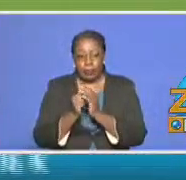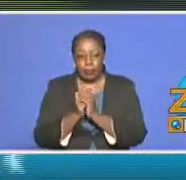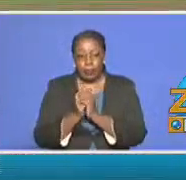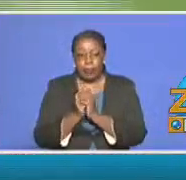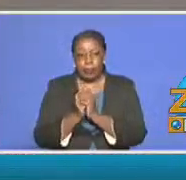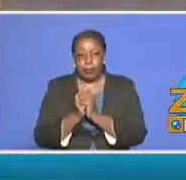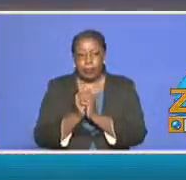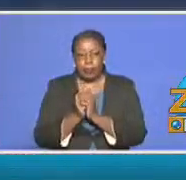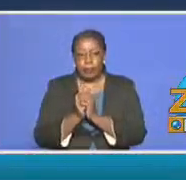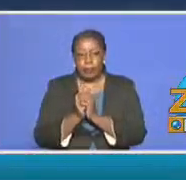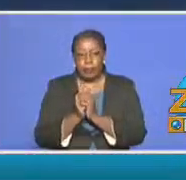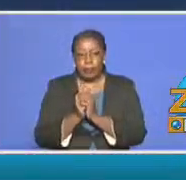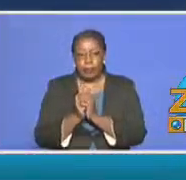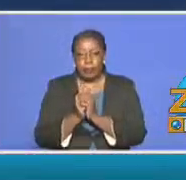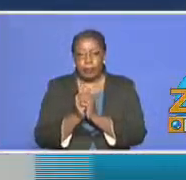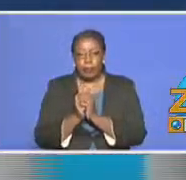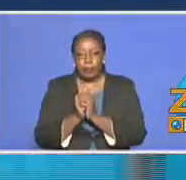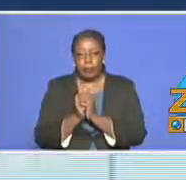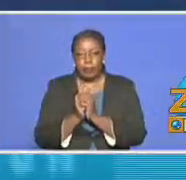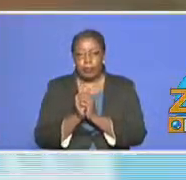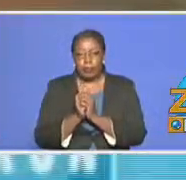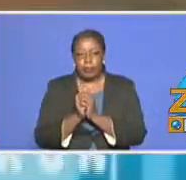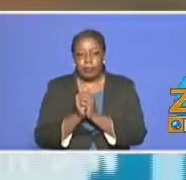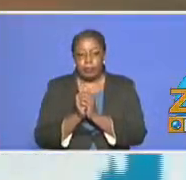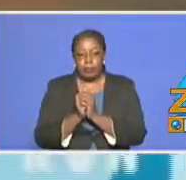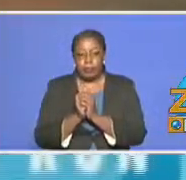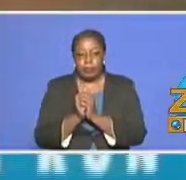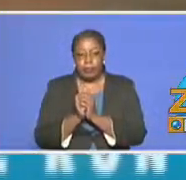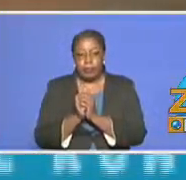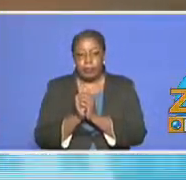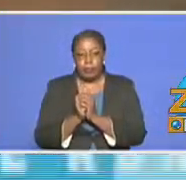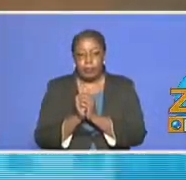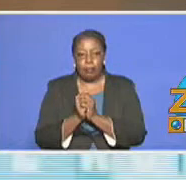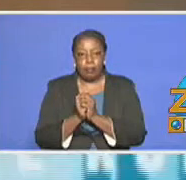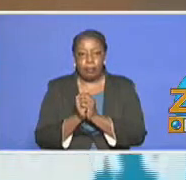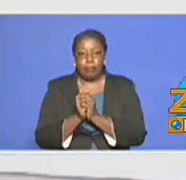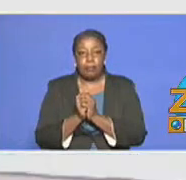talent, patiently waiting their call. So